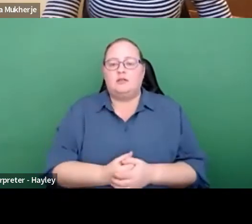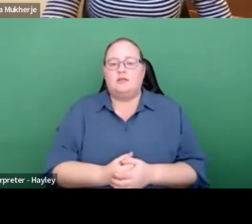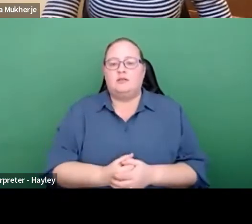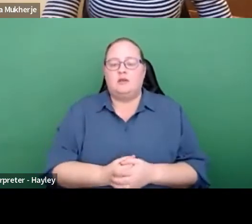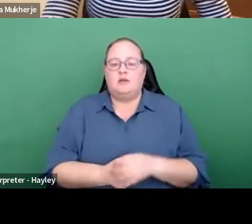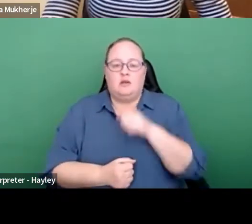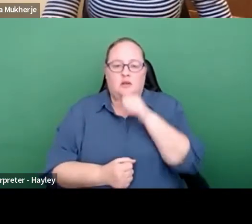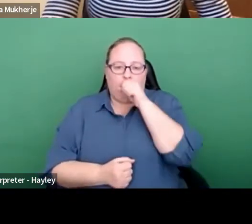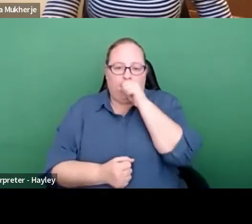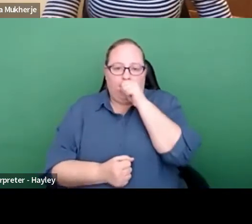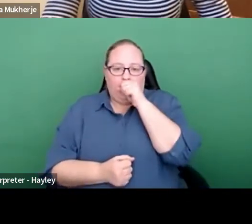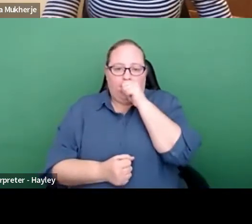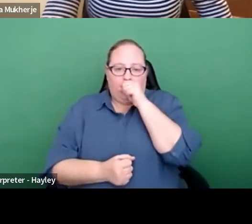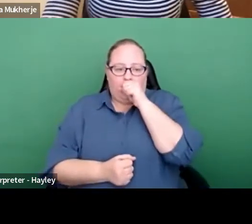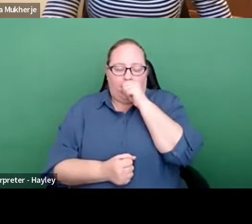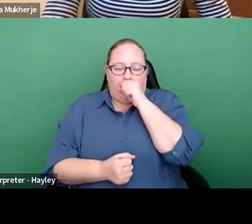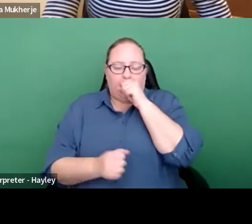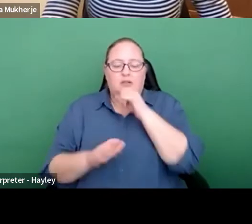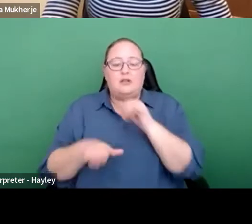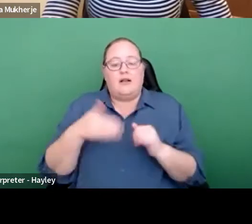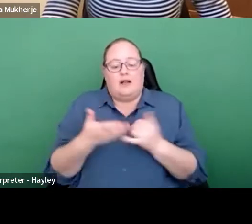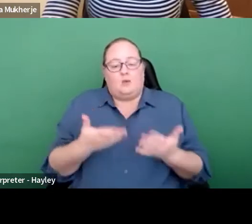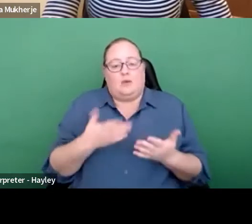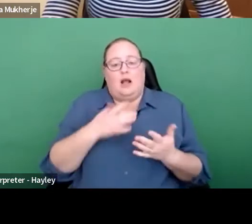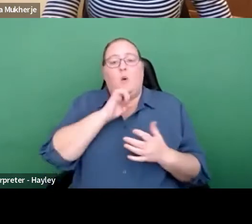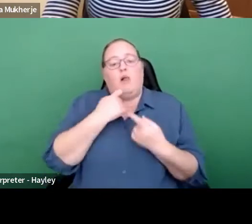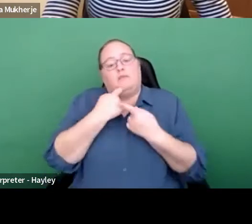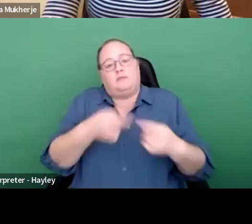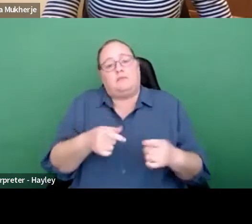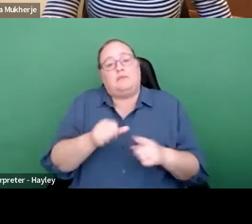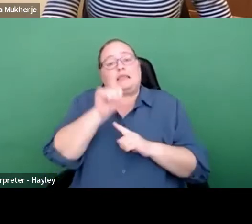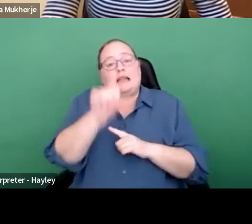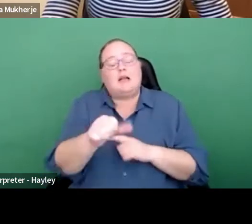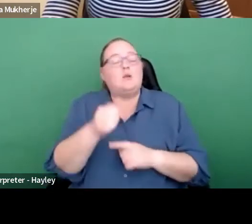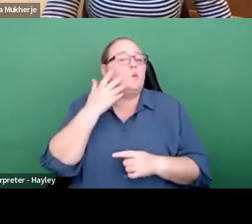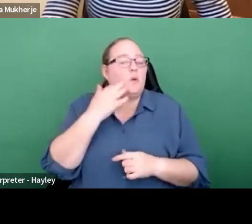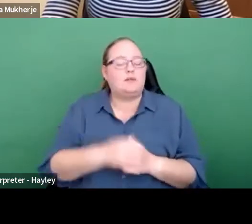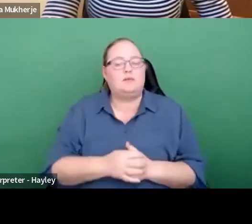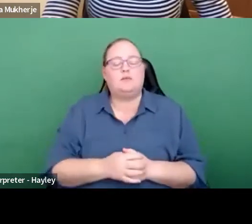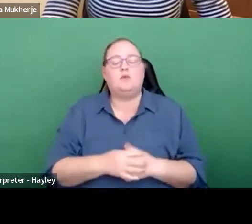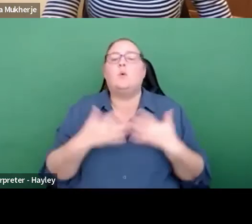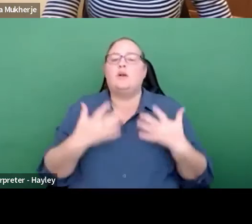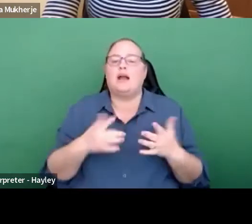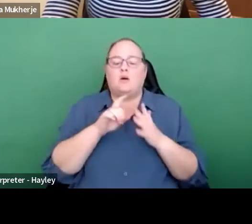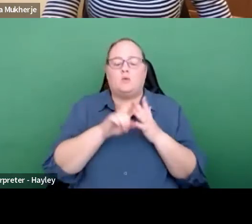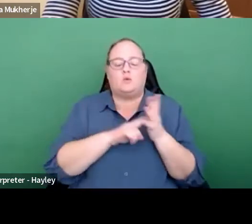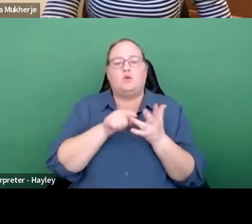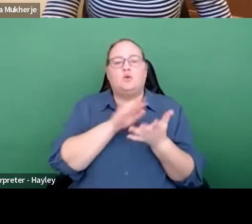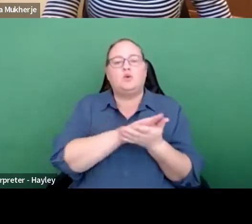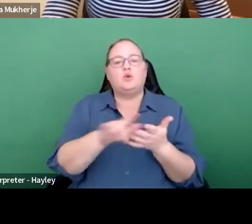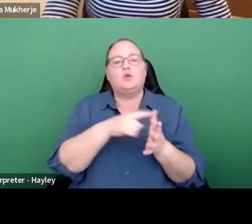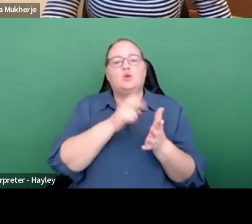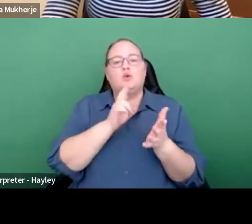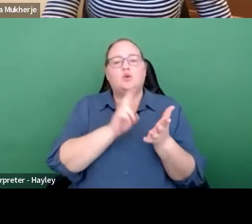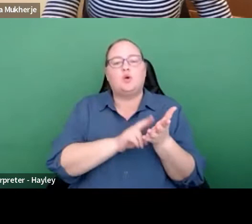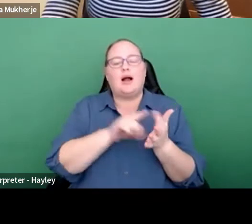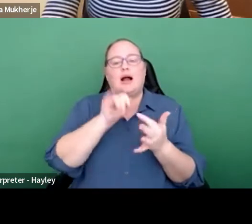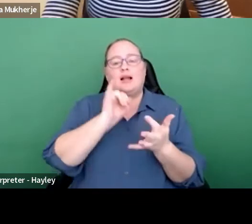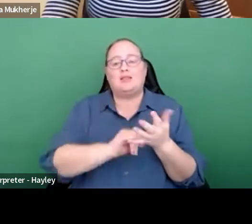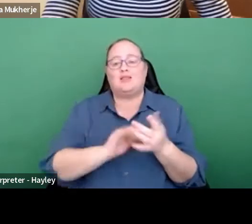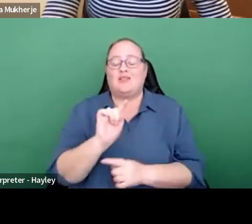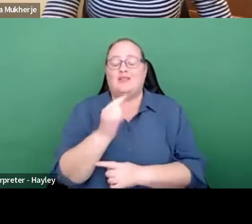public event at the end of the event. So for now, over to our speakers. Johannes, to you